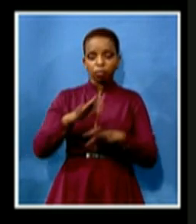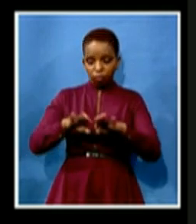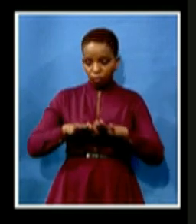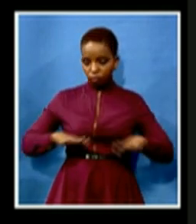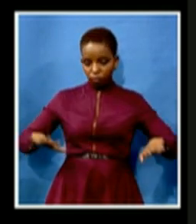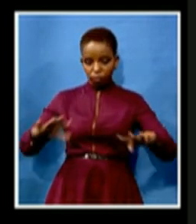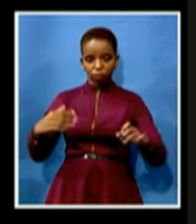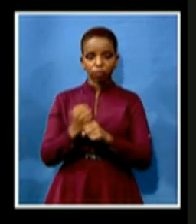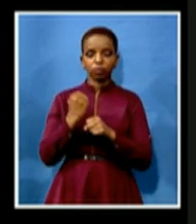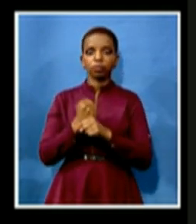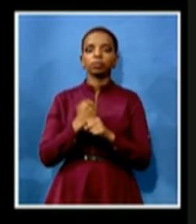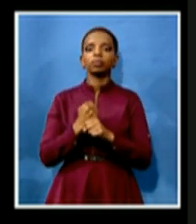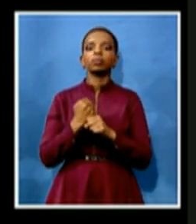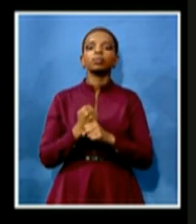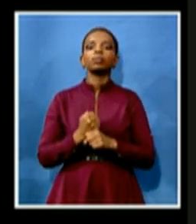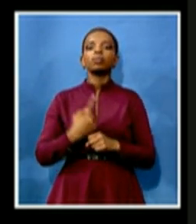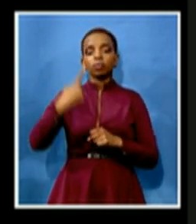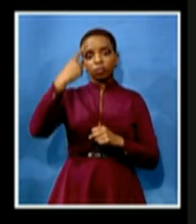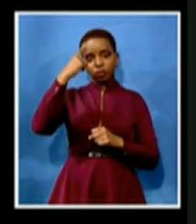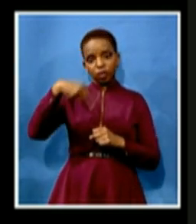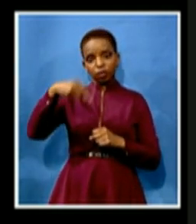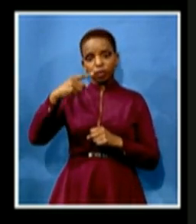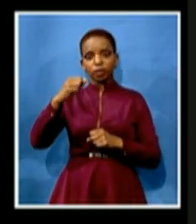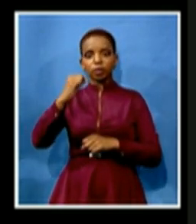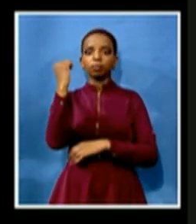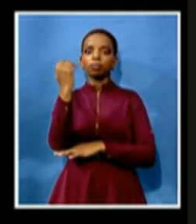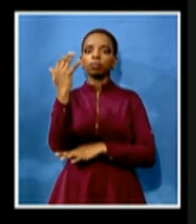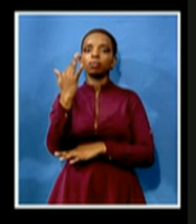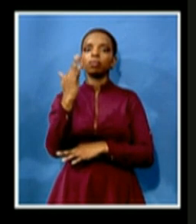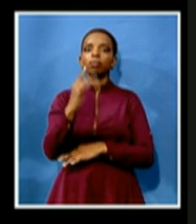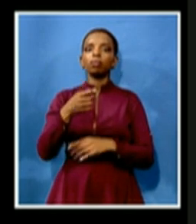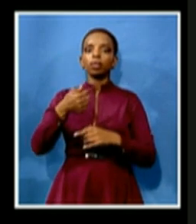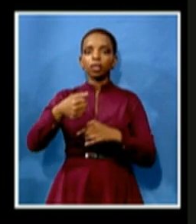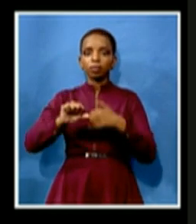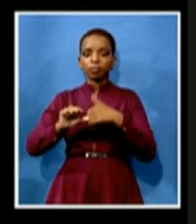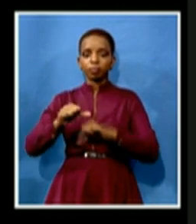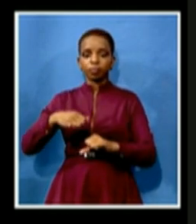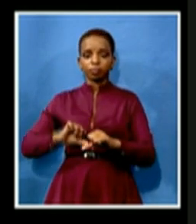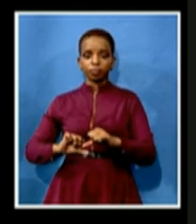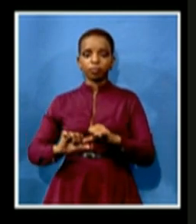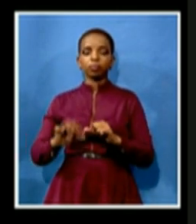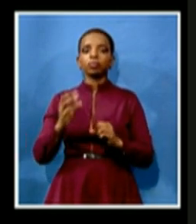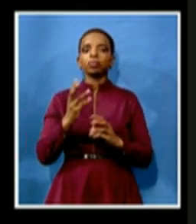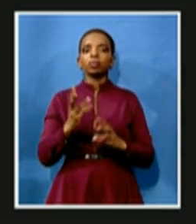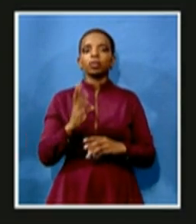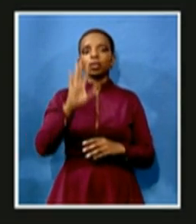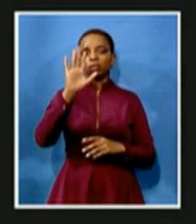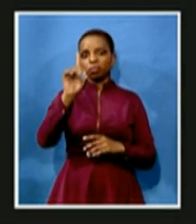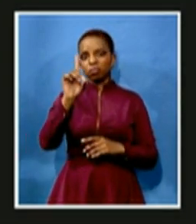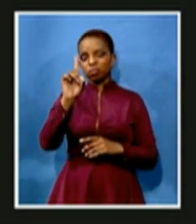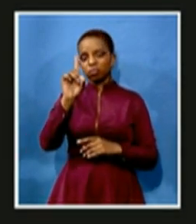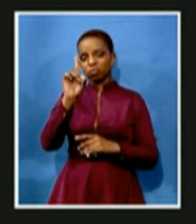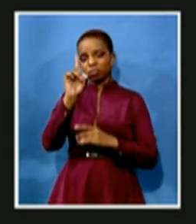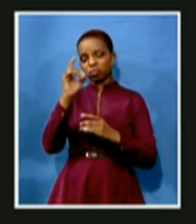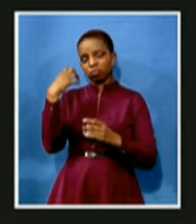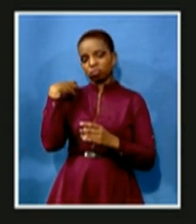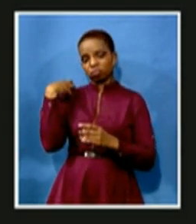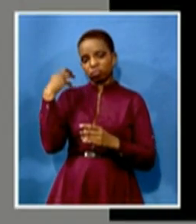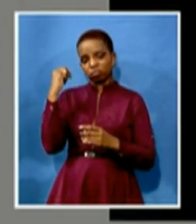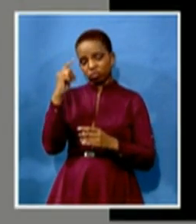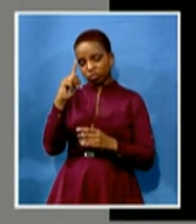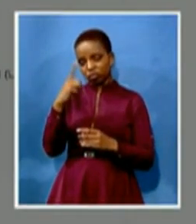and Kimi thereafter. So if I can ask Pierre to start his presentation, please.